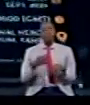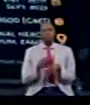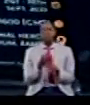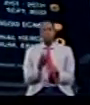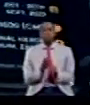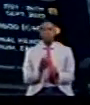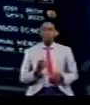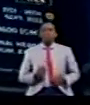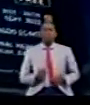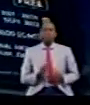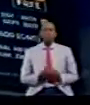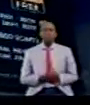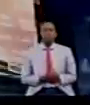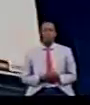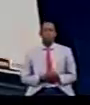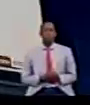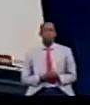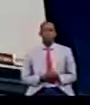Pastor Matthew?